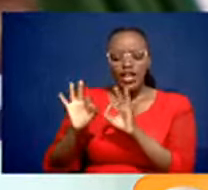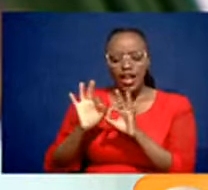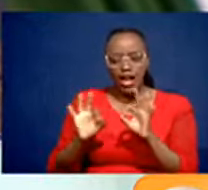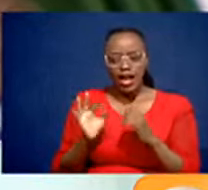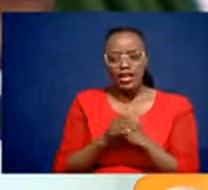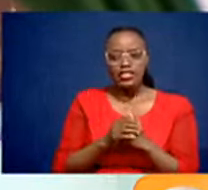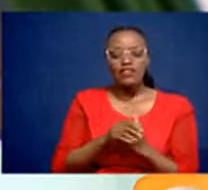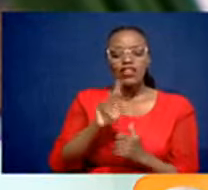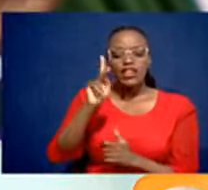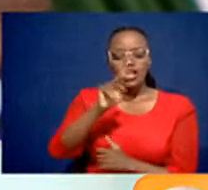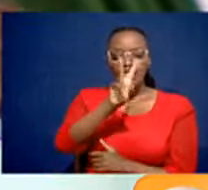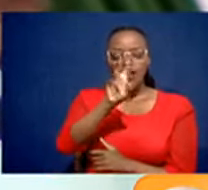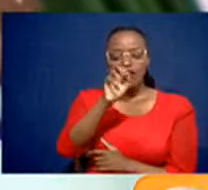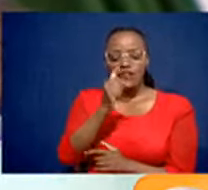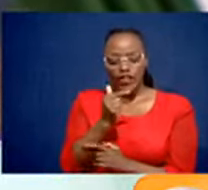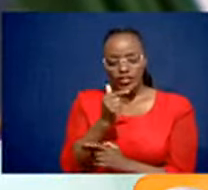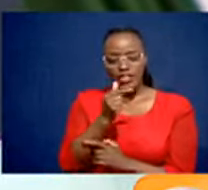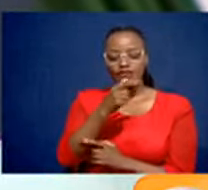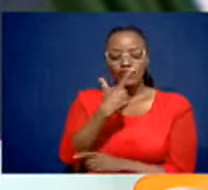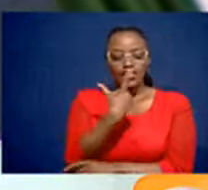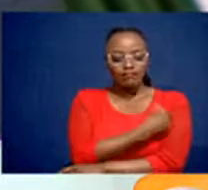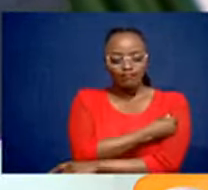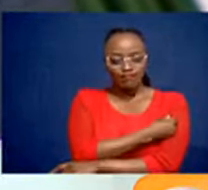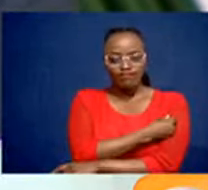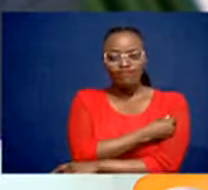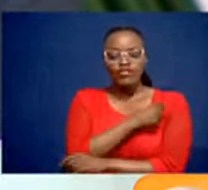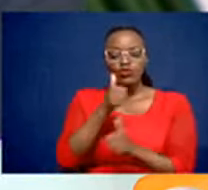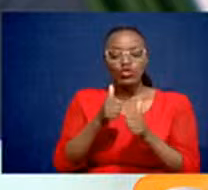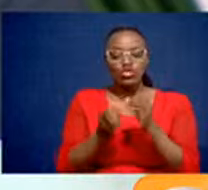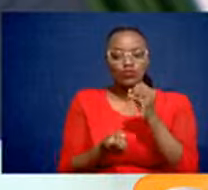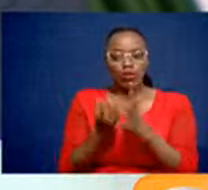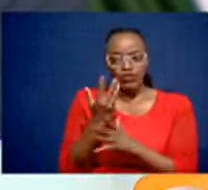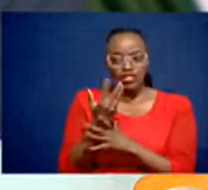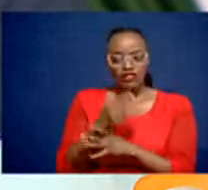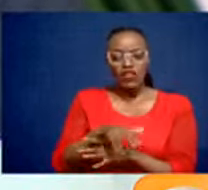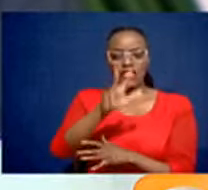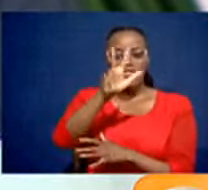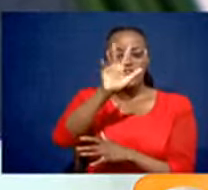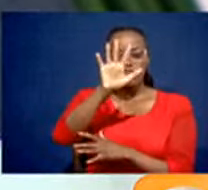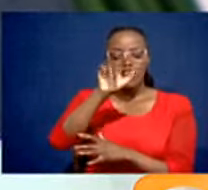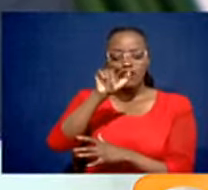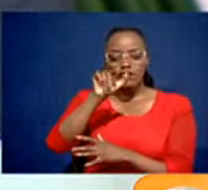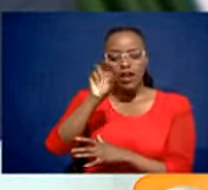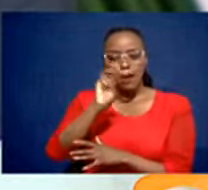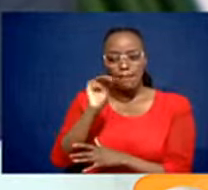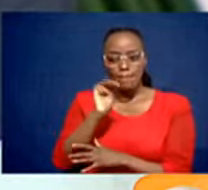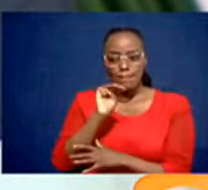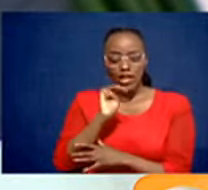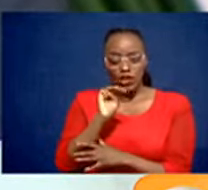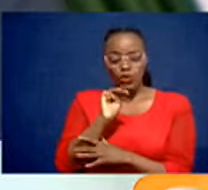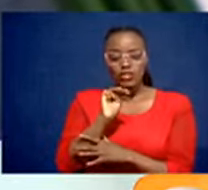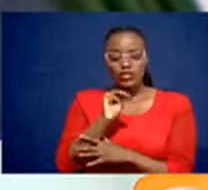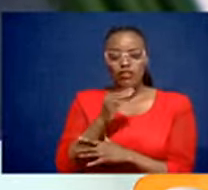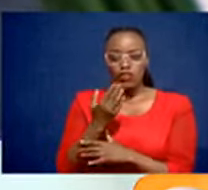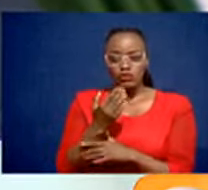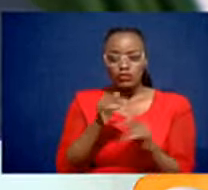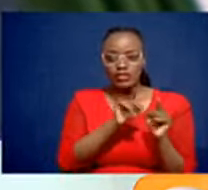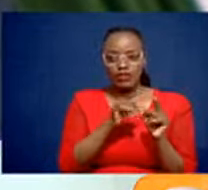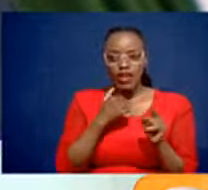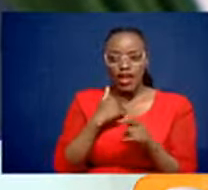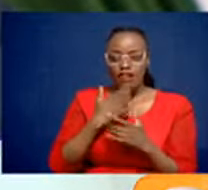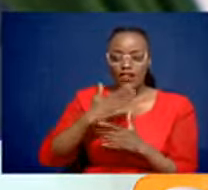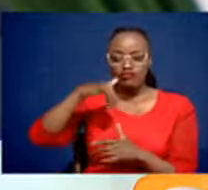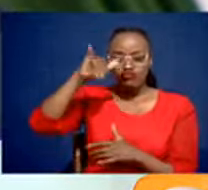Kenya Veterinary Vaccine Production Institute produced 35 million doses of assorted